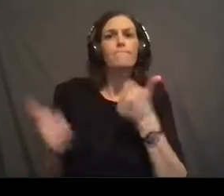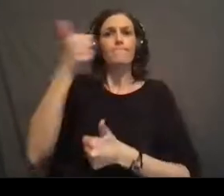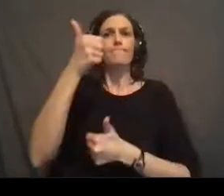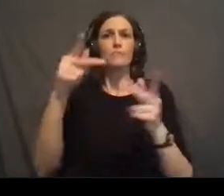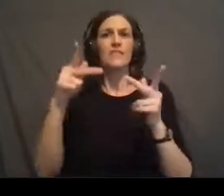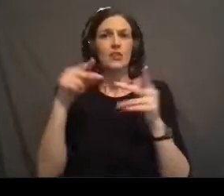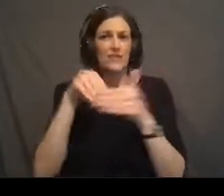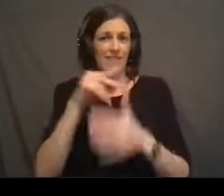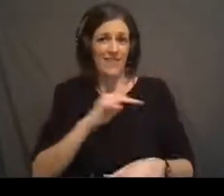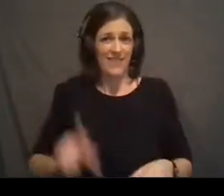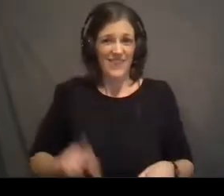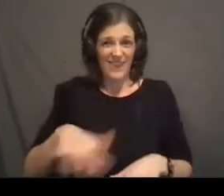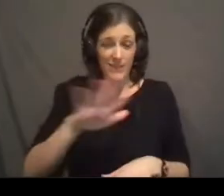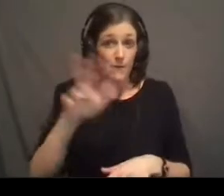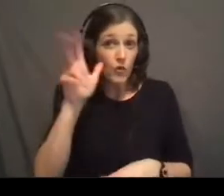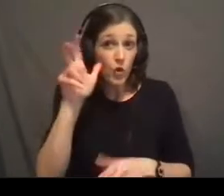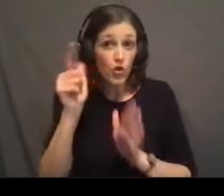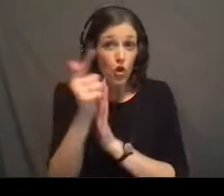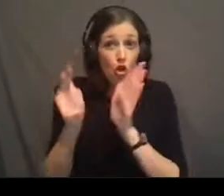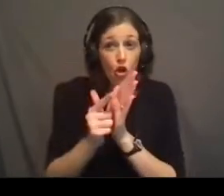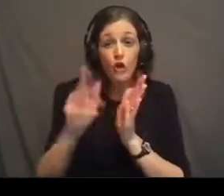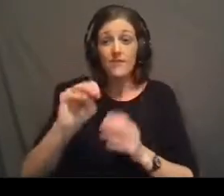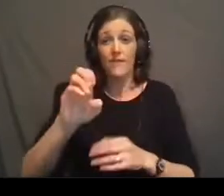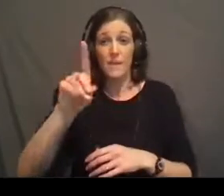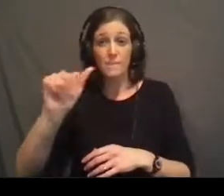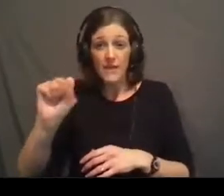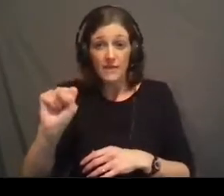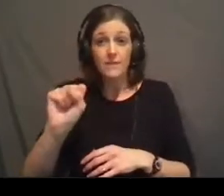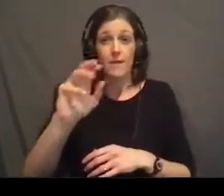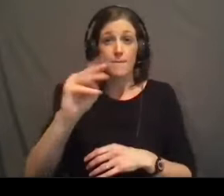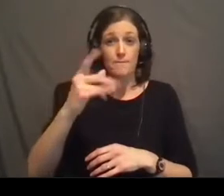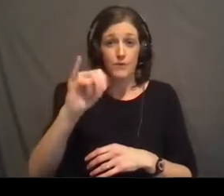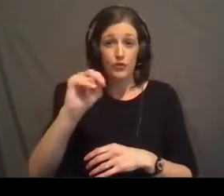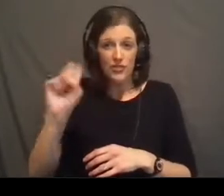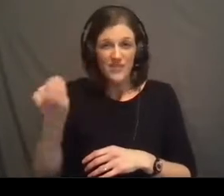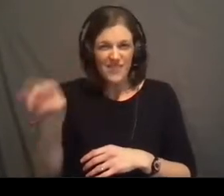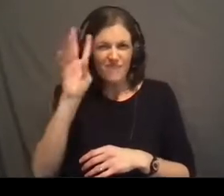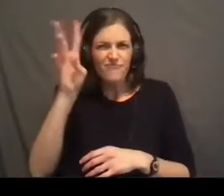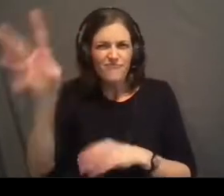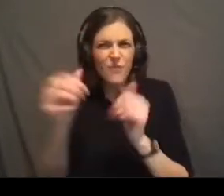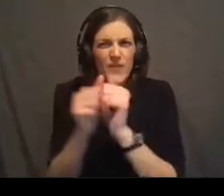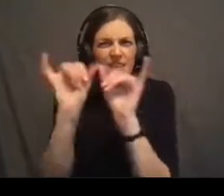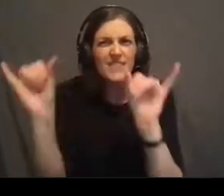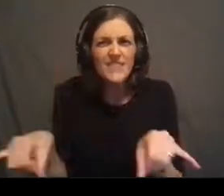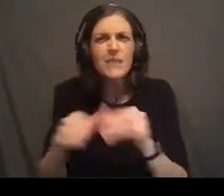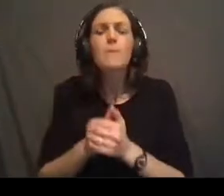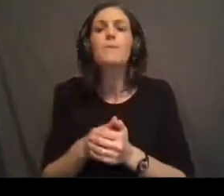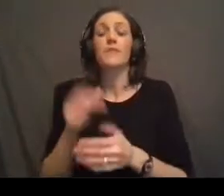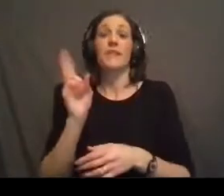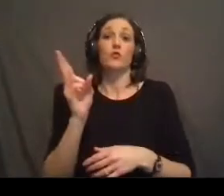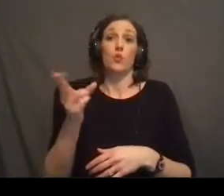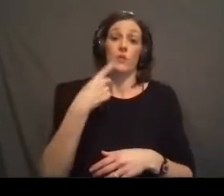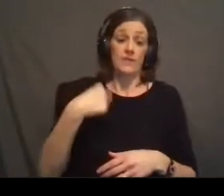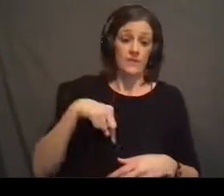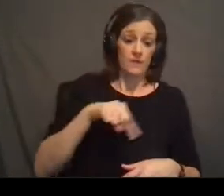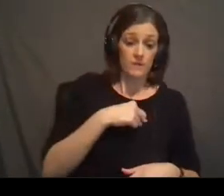in the kingdom. Have you ever heard of the laws of the Medes and Persians? They were the ones who came up with that system. Historians tell us